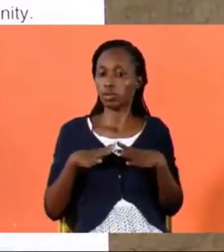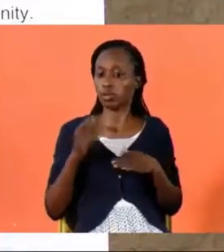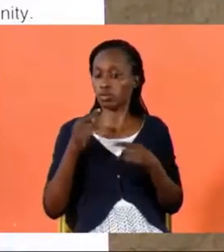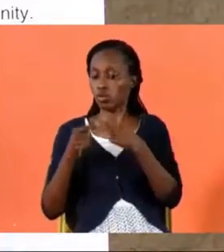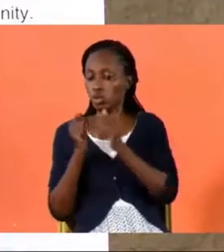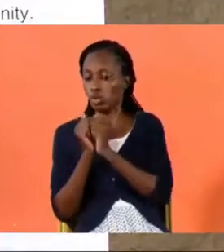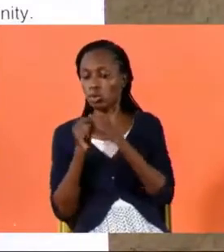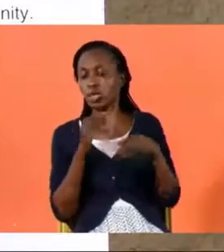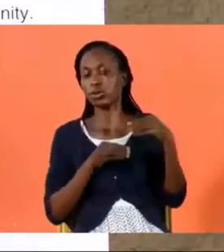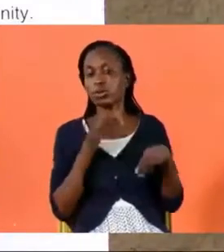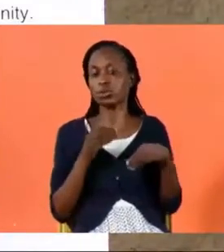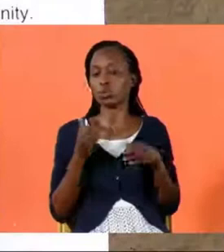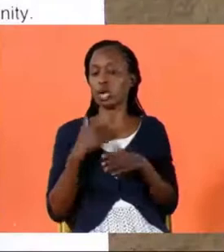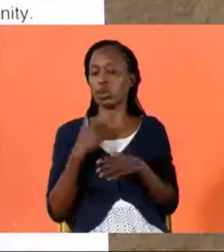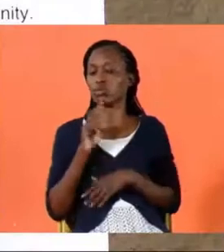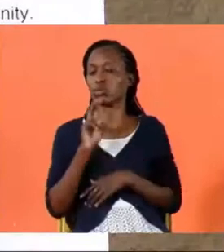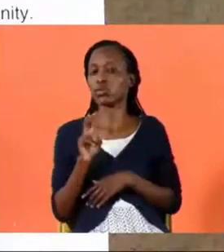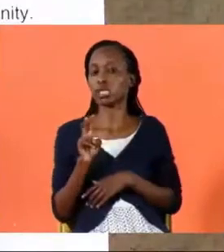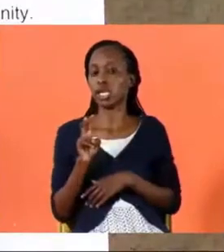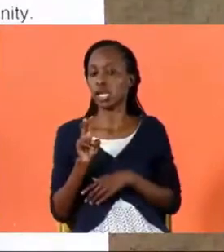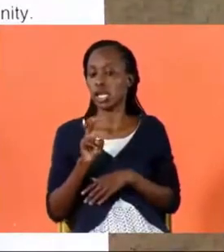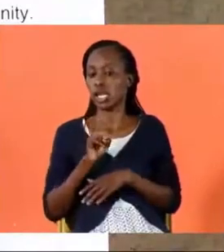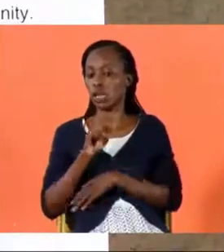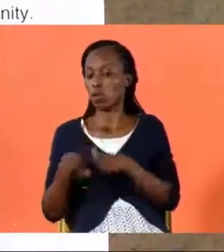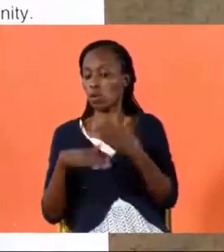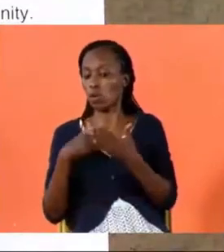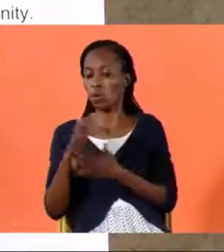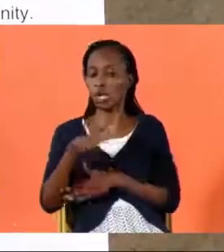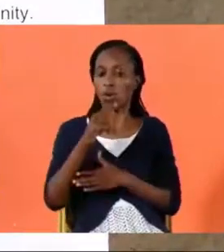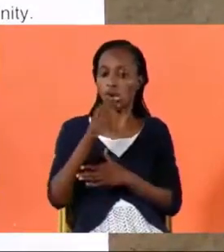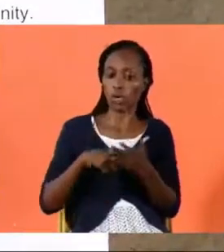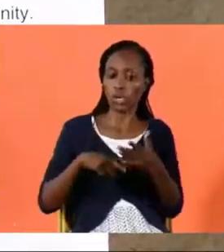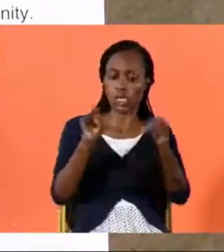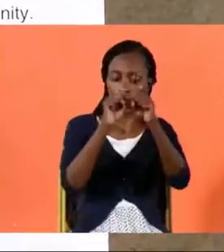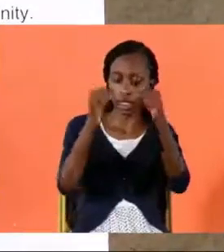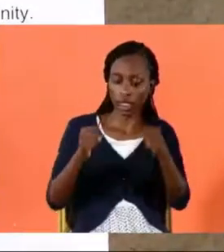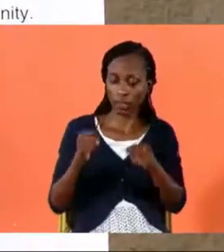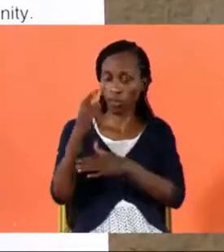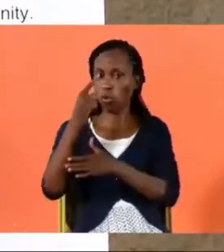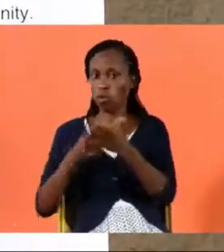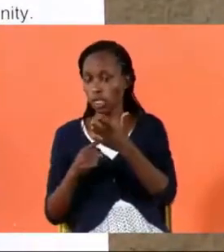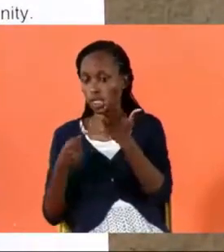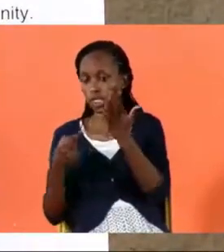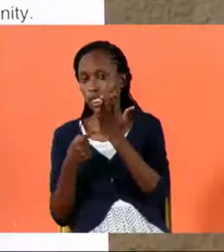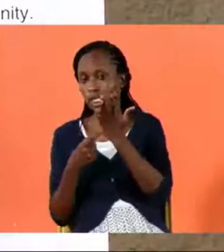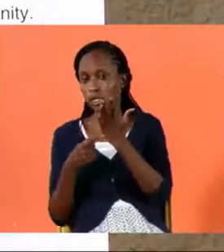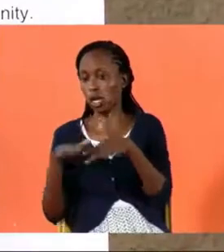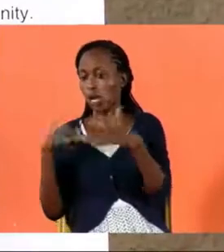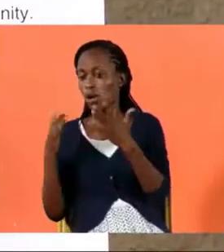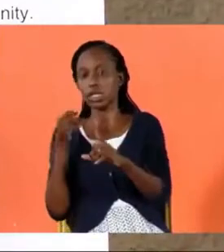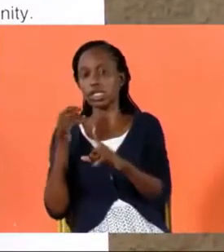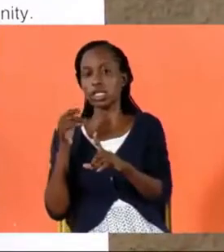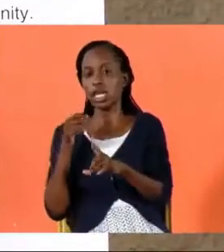Possibly, right? So you have to look at it across the board. What is systemic? What is technical? How does it